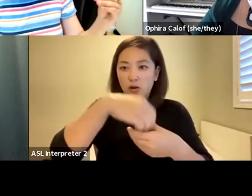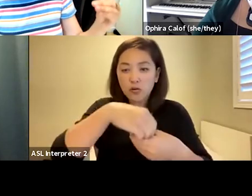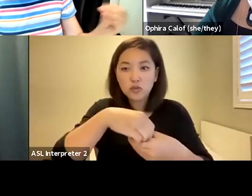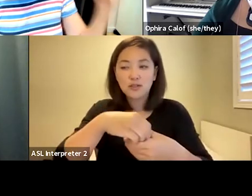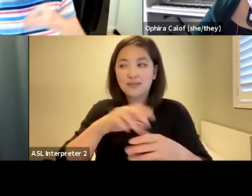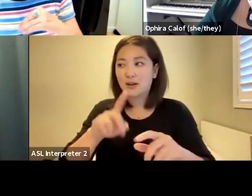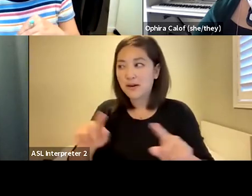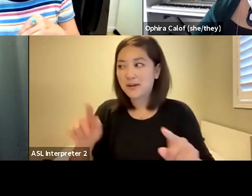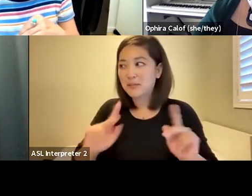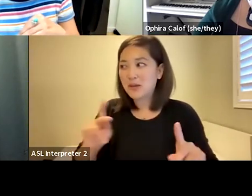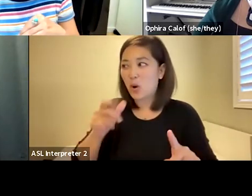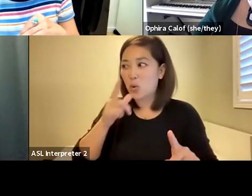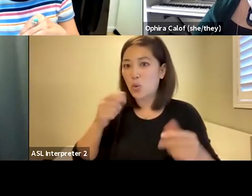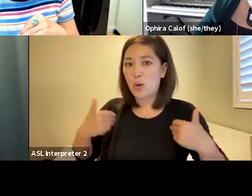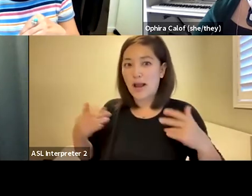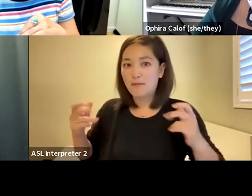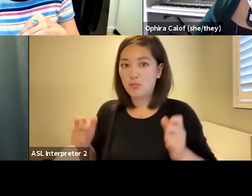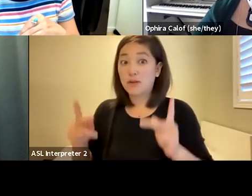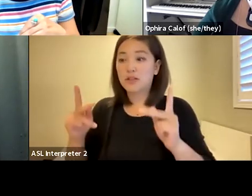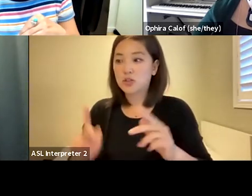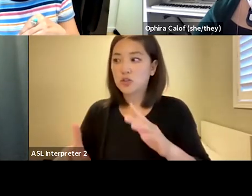the privilege show up as well,